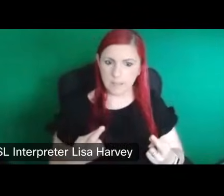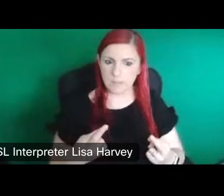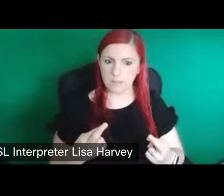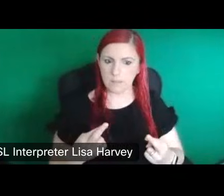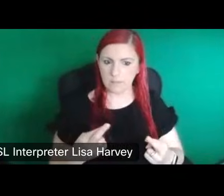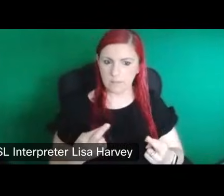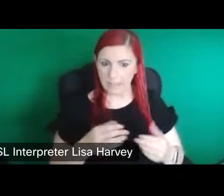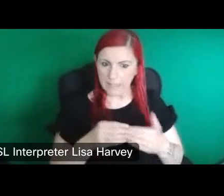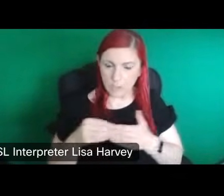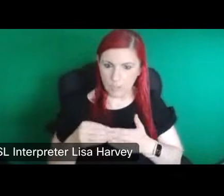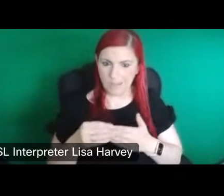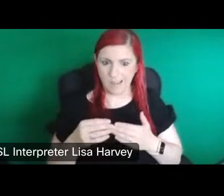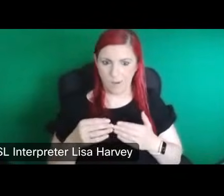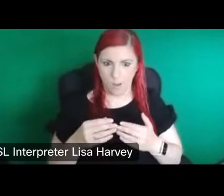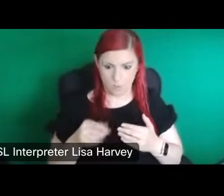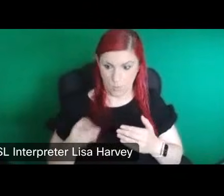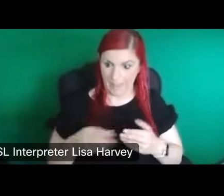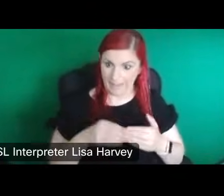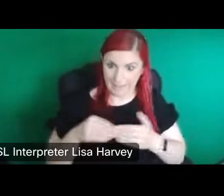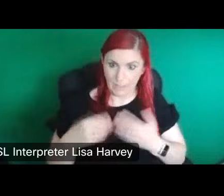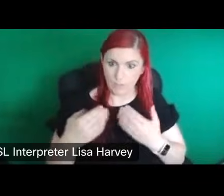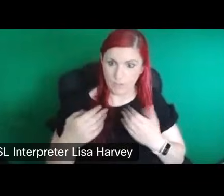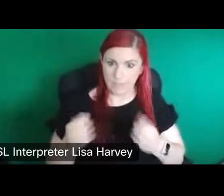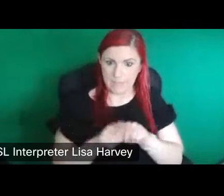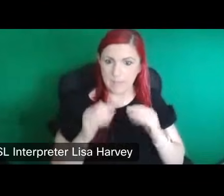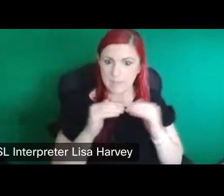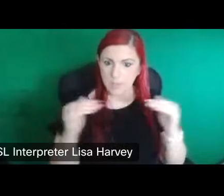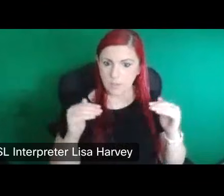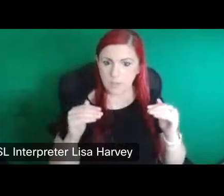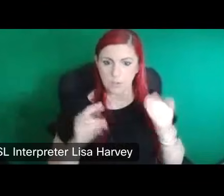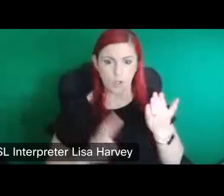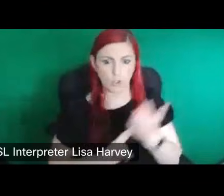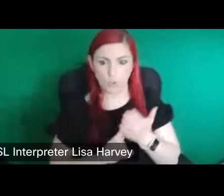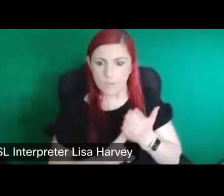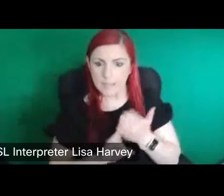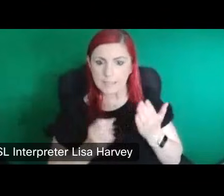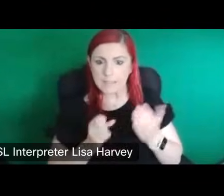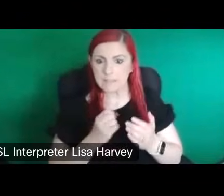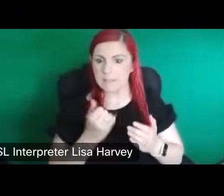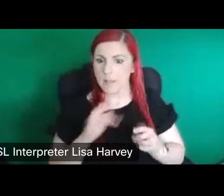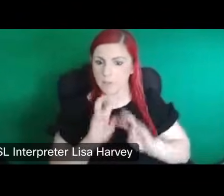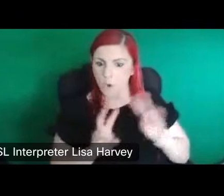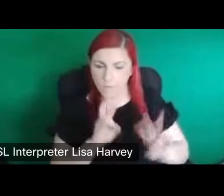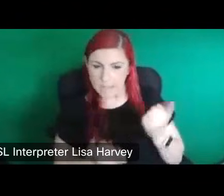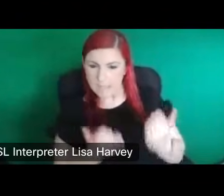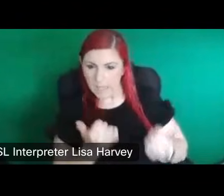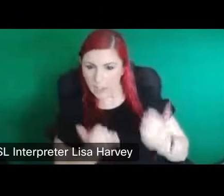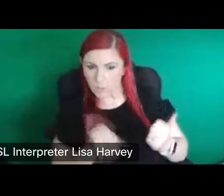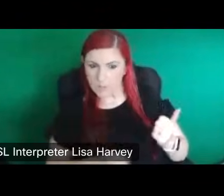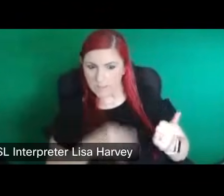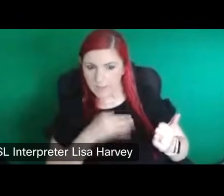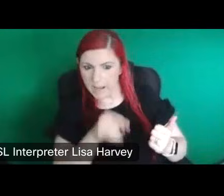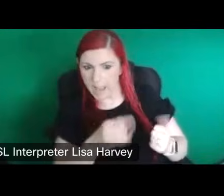others to emulate? Use staff surveys to gauge what's happening. Ask patients and families, did they experience